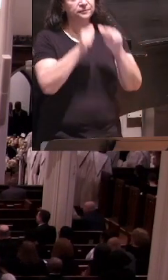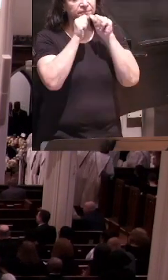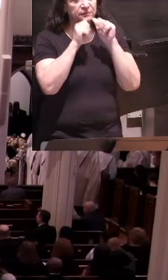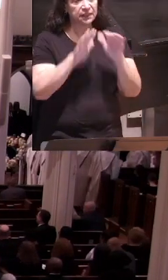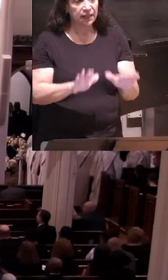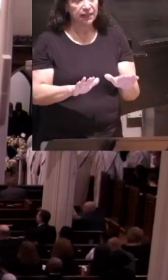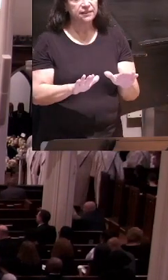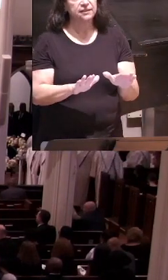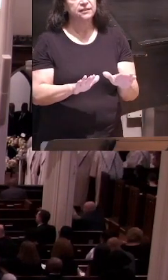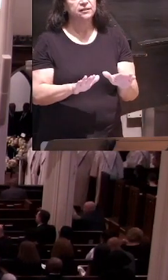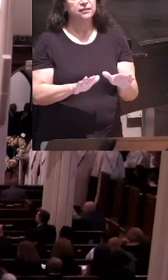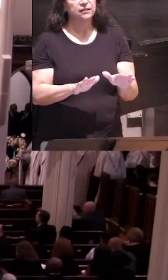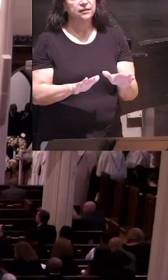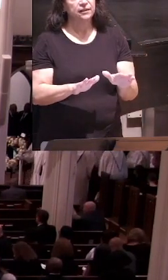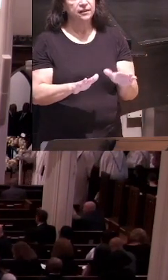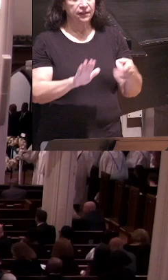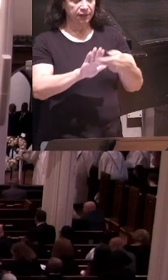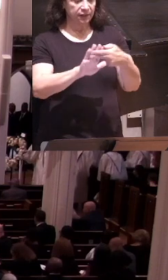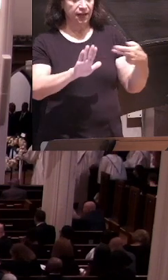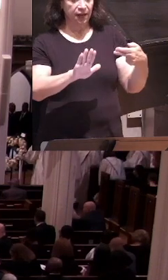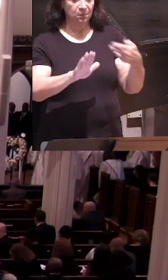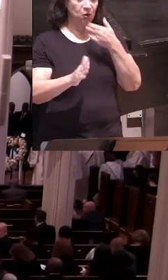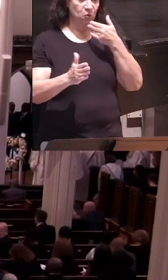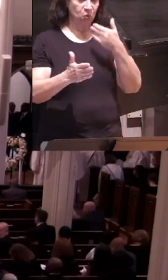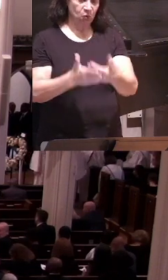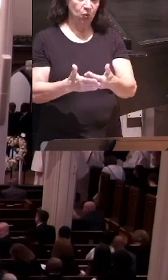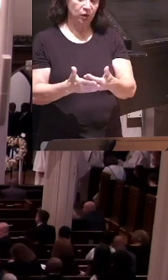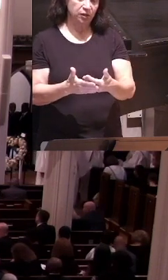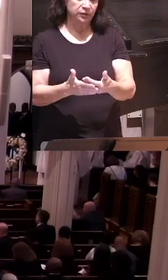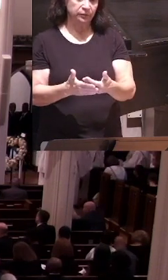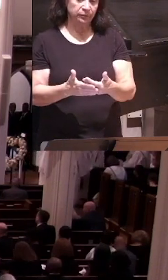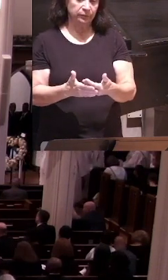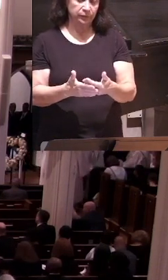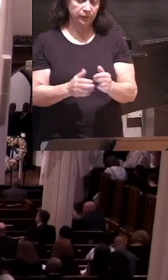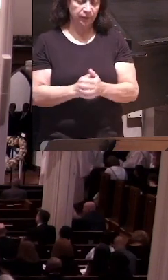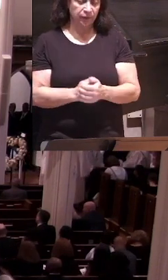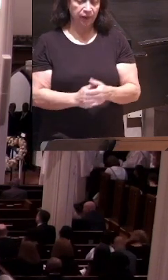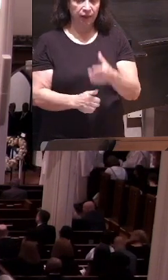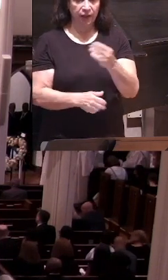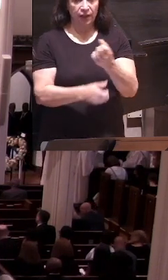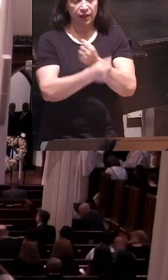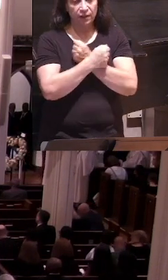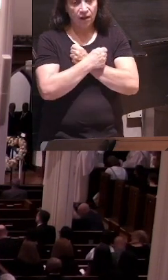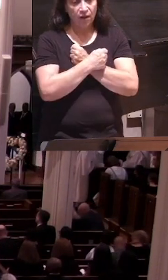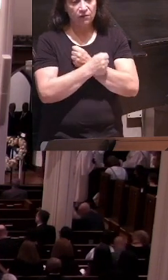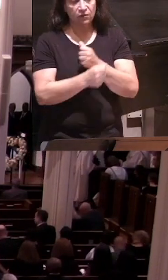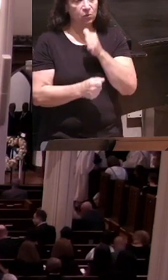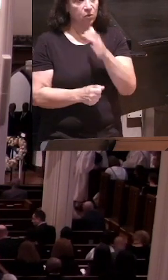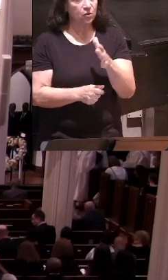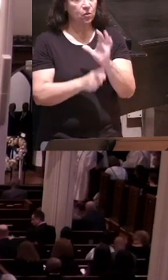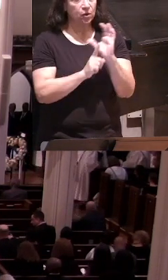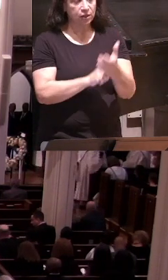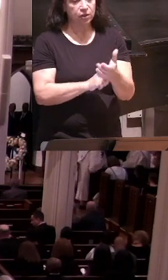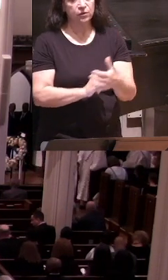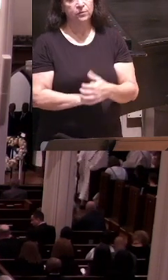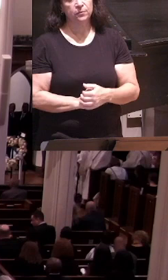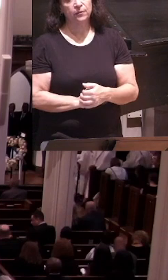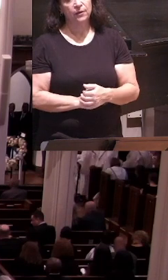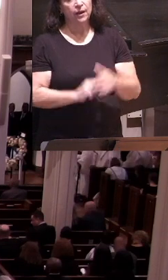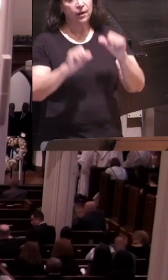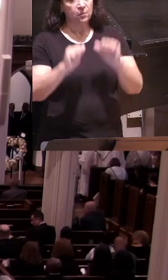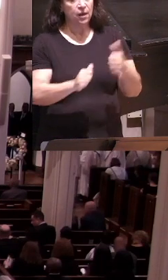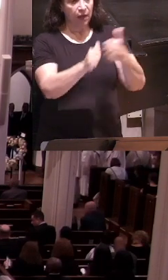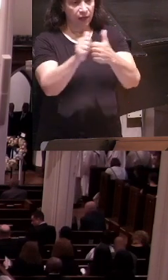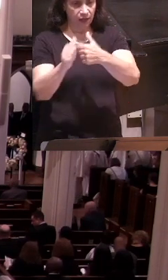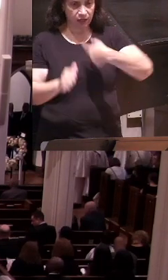blessed, deemed good, and loved unconditionally. May each